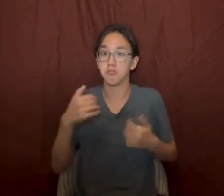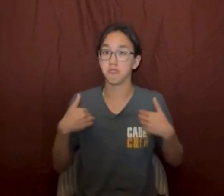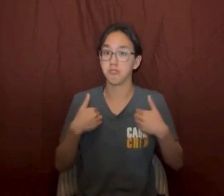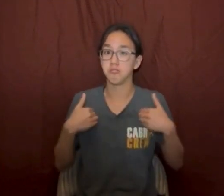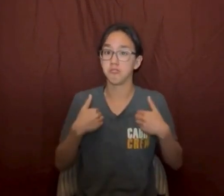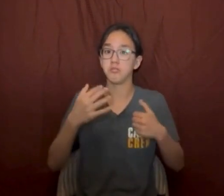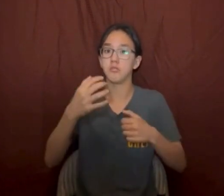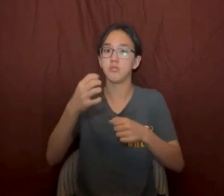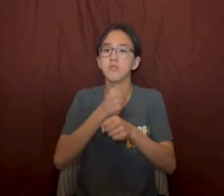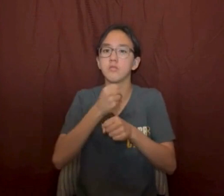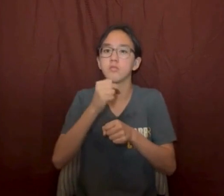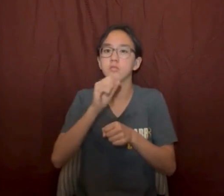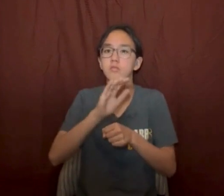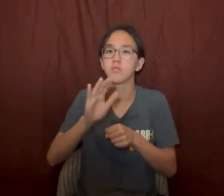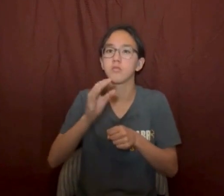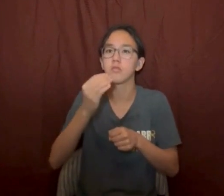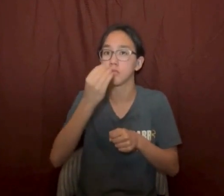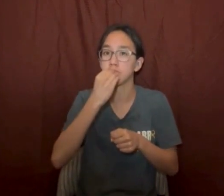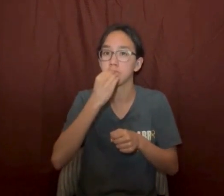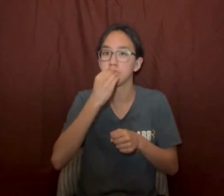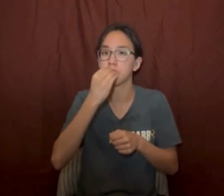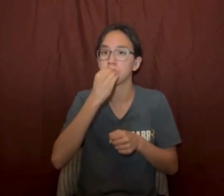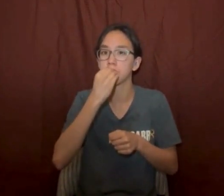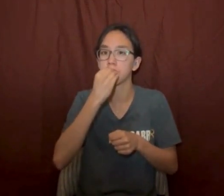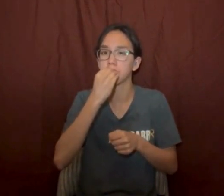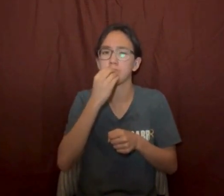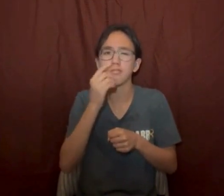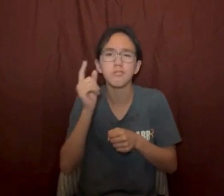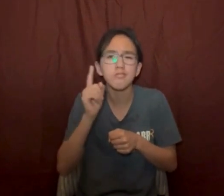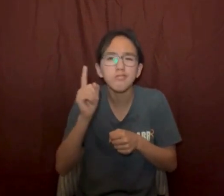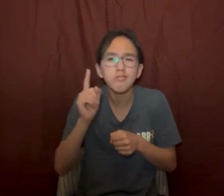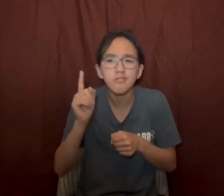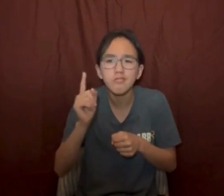Where do these species get their food?